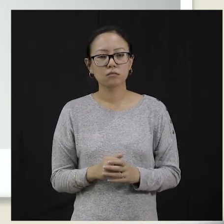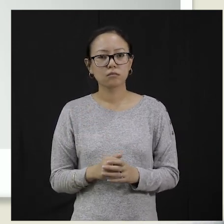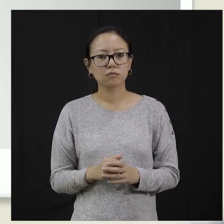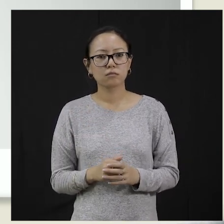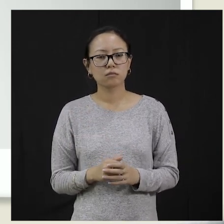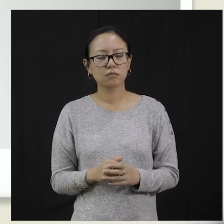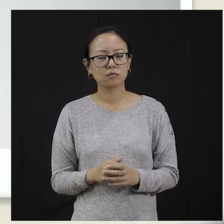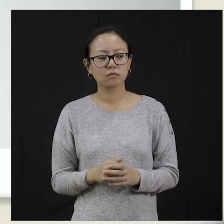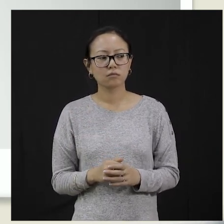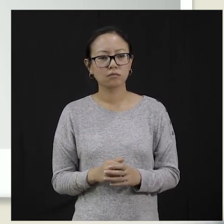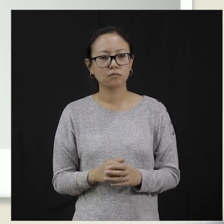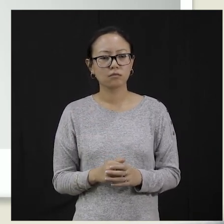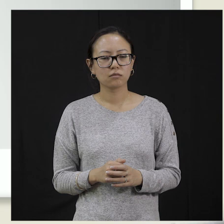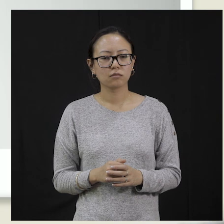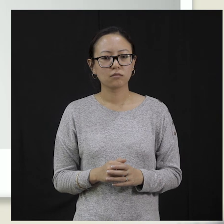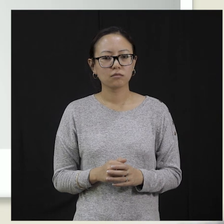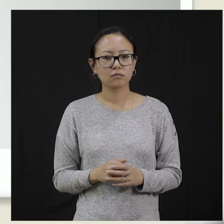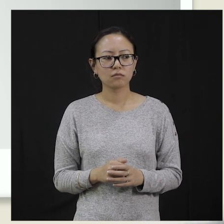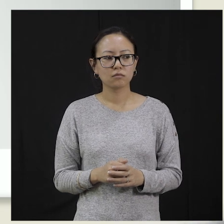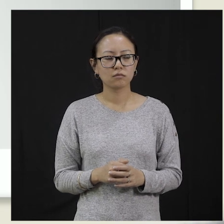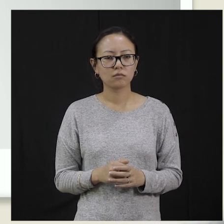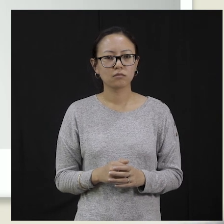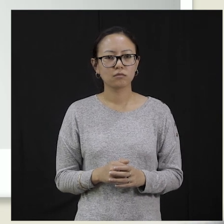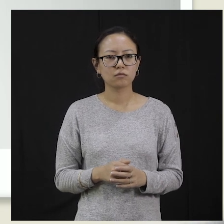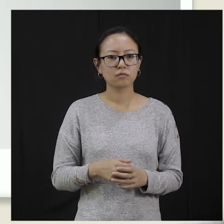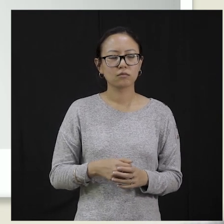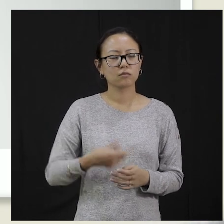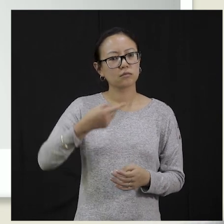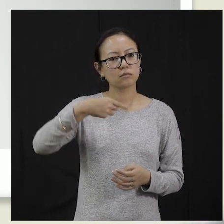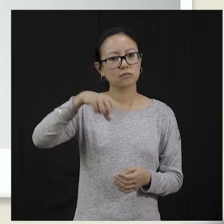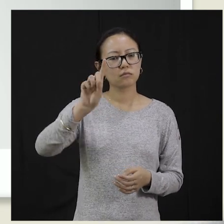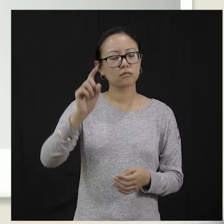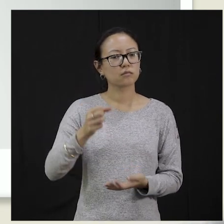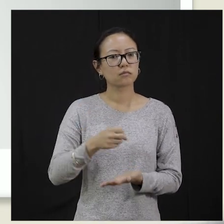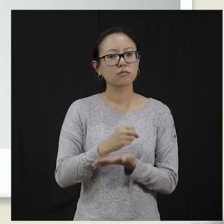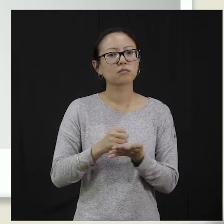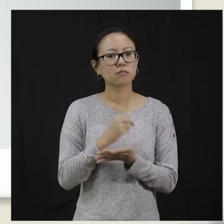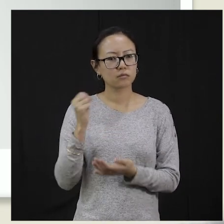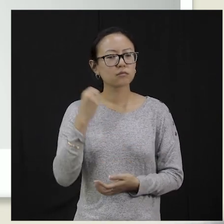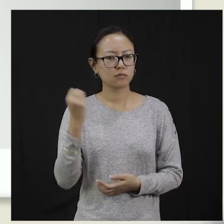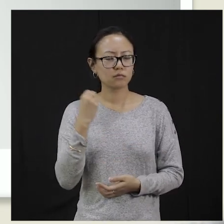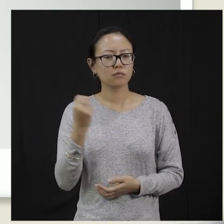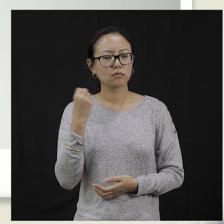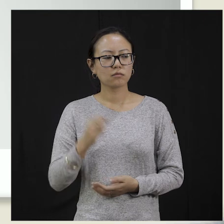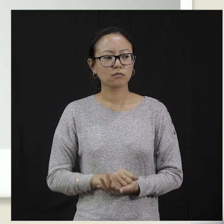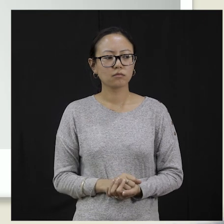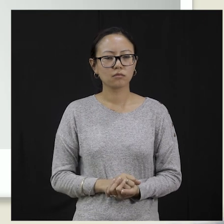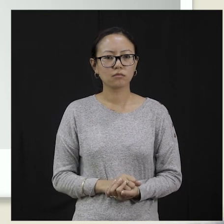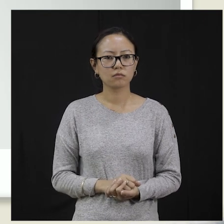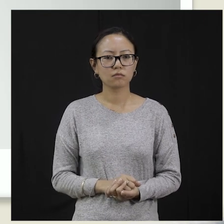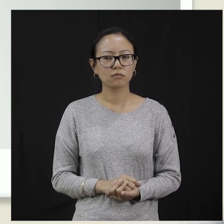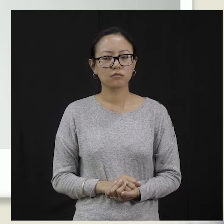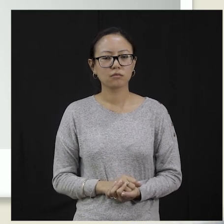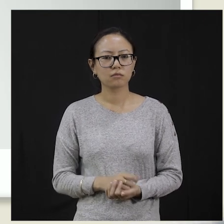Yes. Try to complete the pattern yourself. Okay. This is the activity for you. Okay. Then if